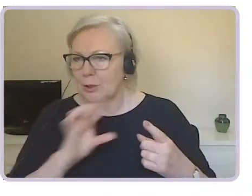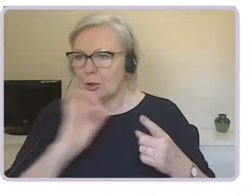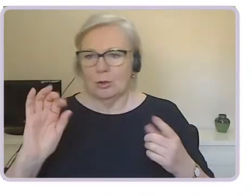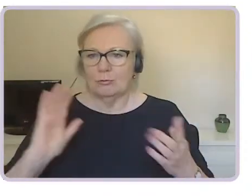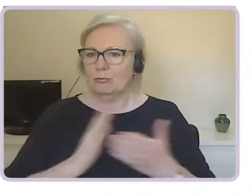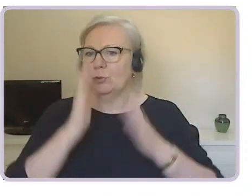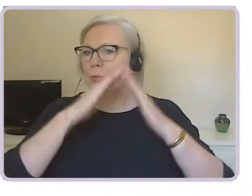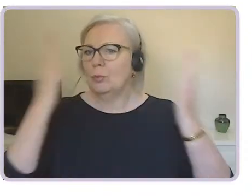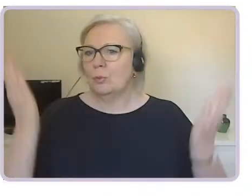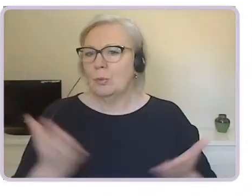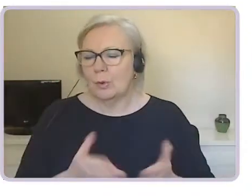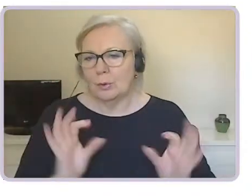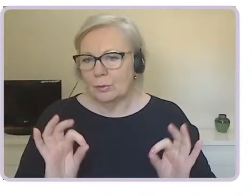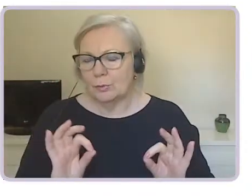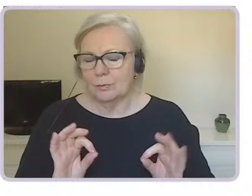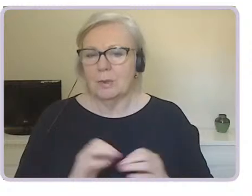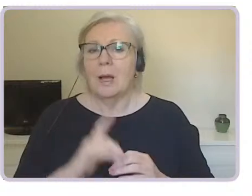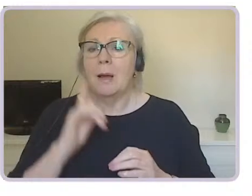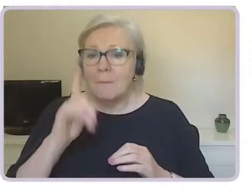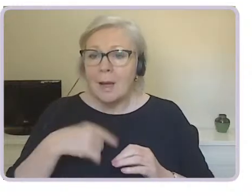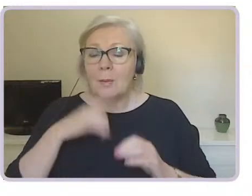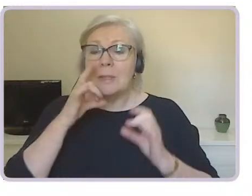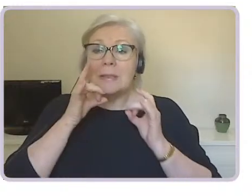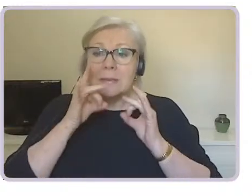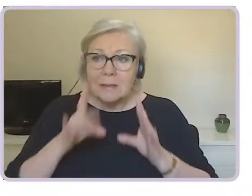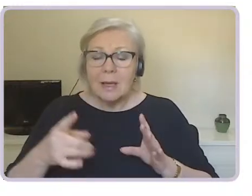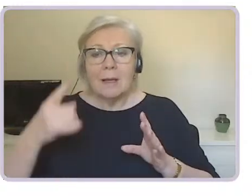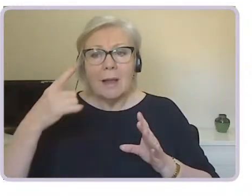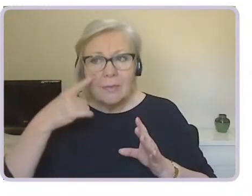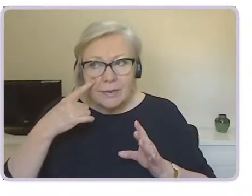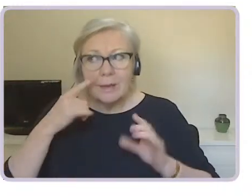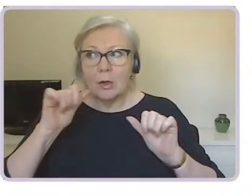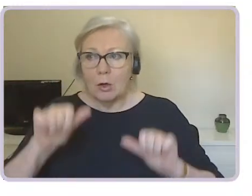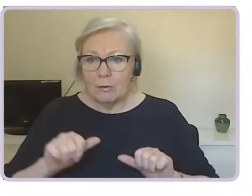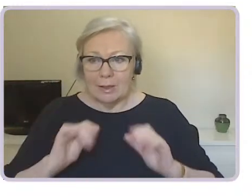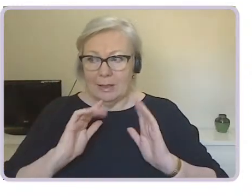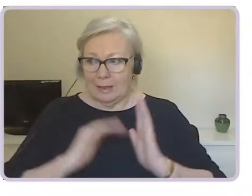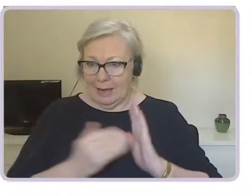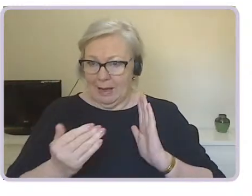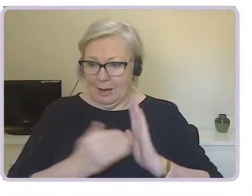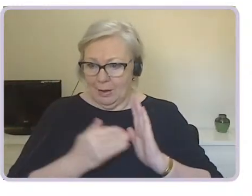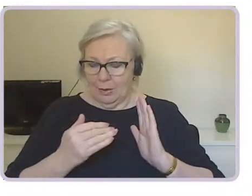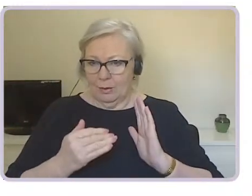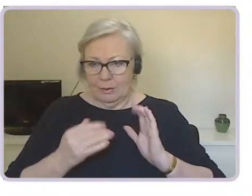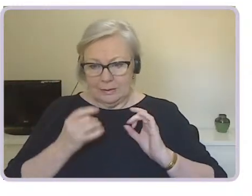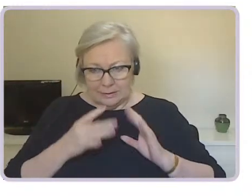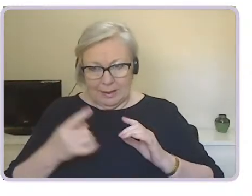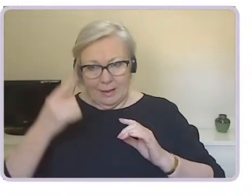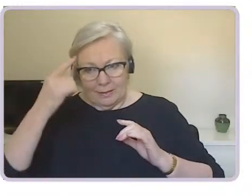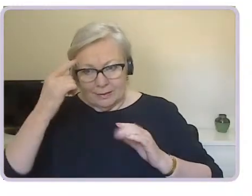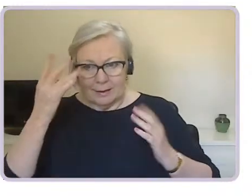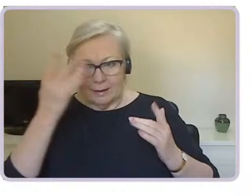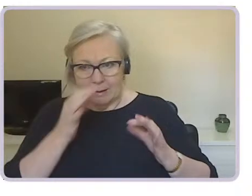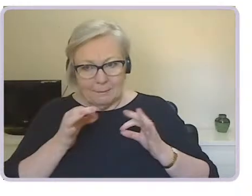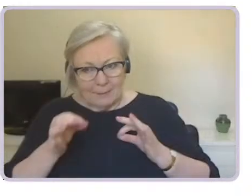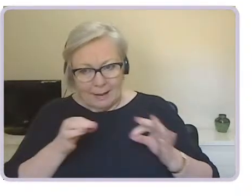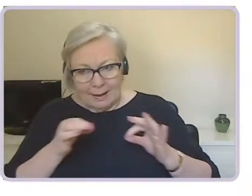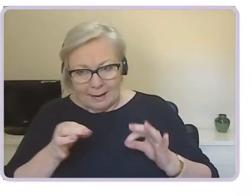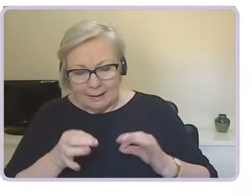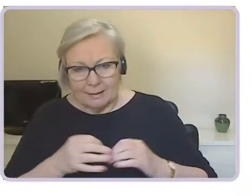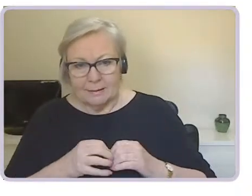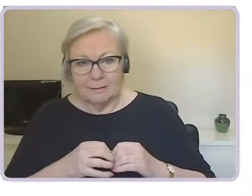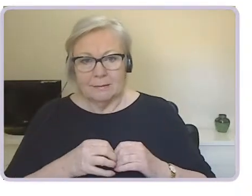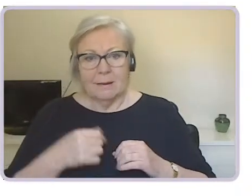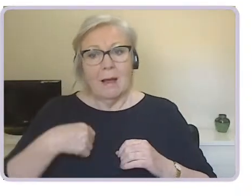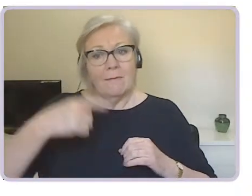But we can start to self-assess where we're at today. I haven't thought about it. or I've thought about it, but I haven't really taken any